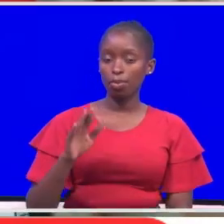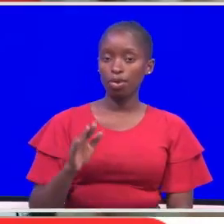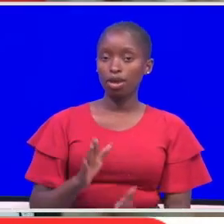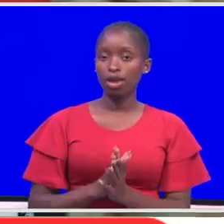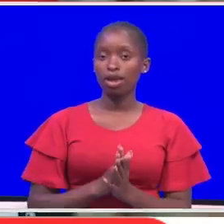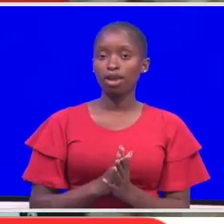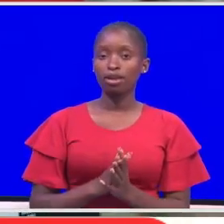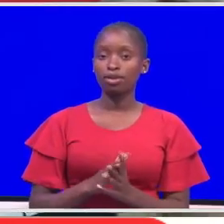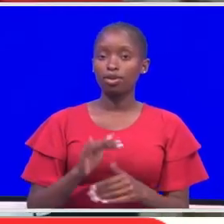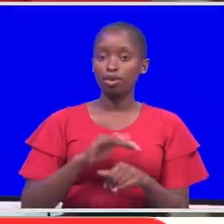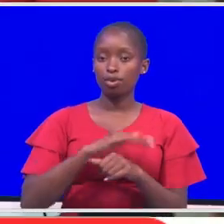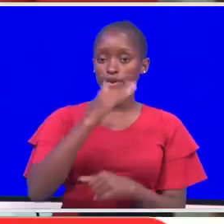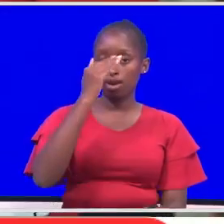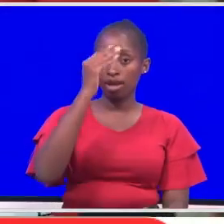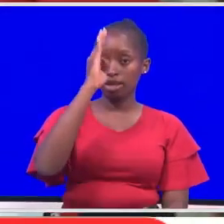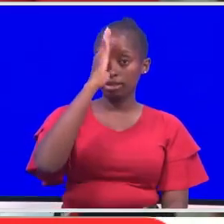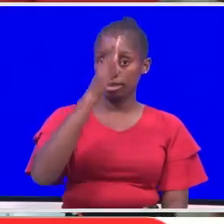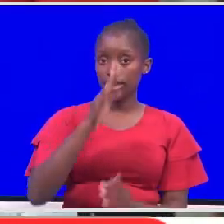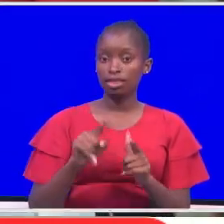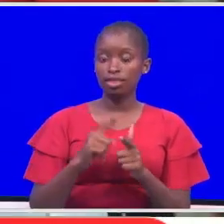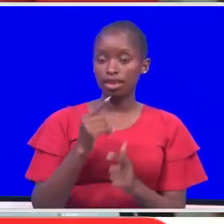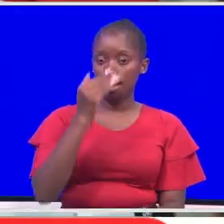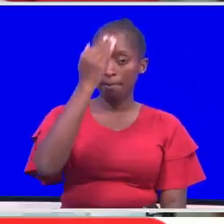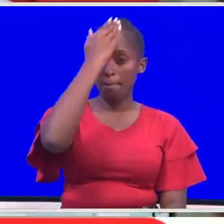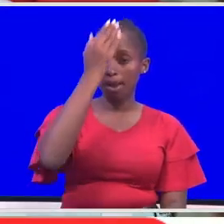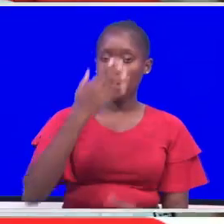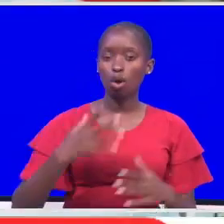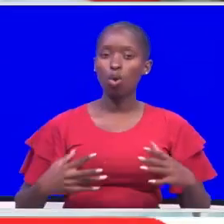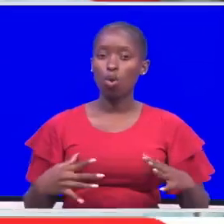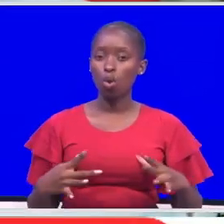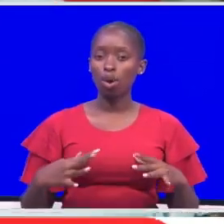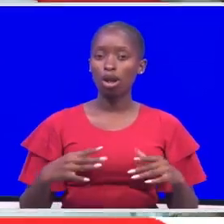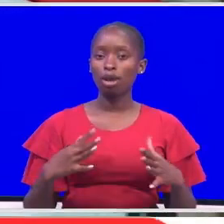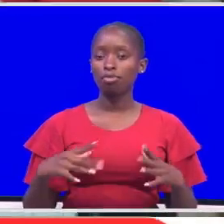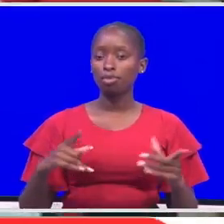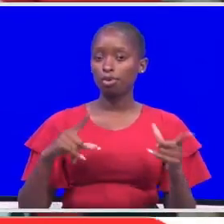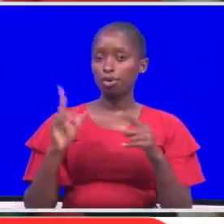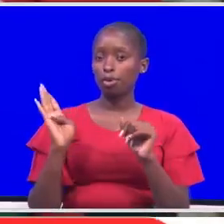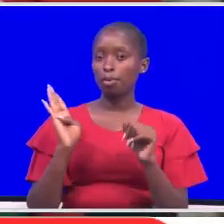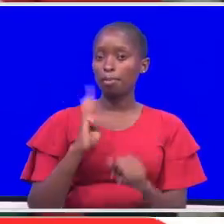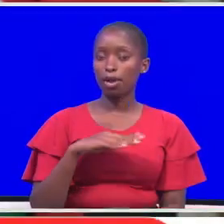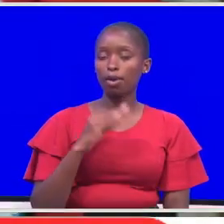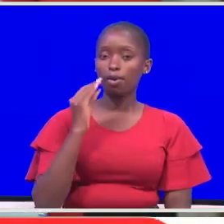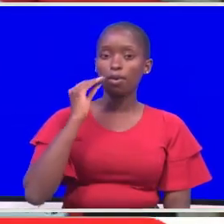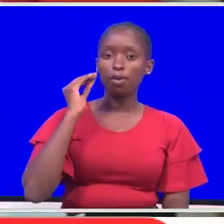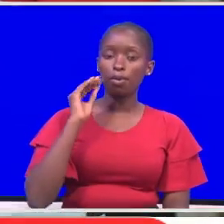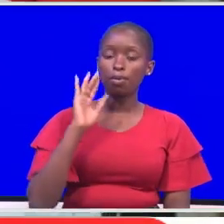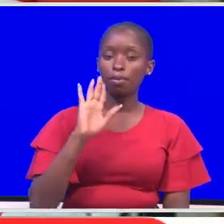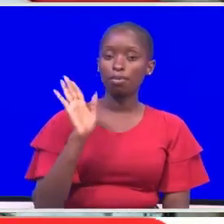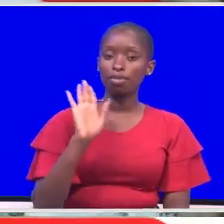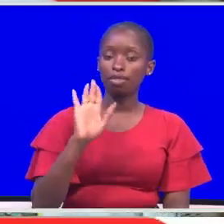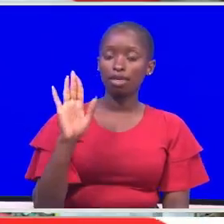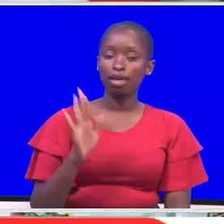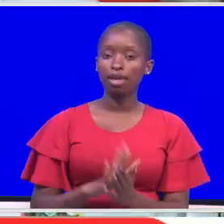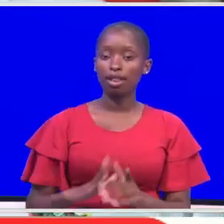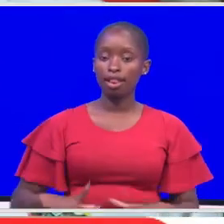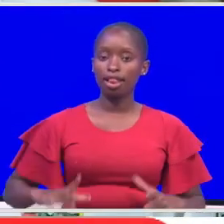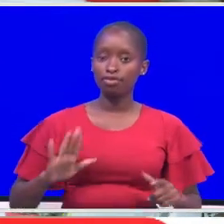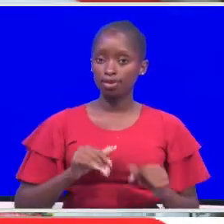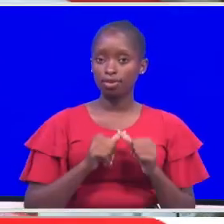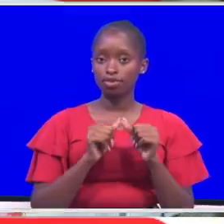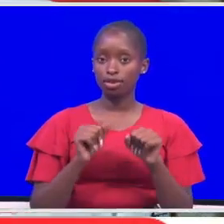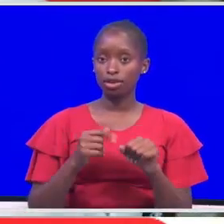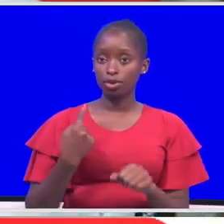Sunday, and Monday is a holiday for people to be able to go back to their normal life. Kenya, we are ready. Remember, we are supported by the Kenyan